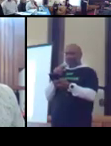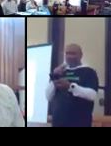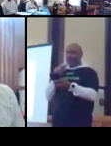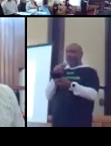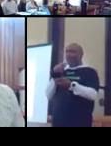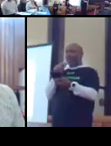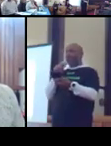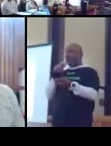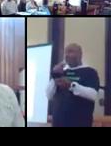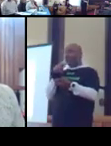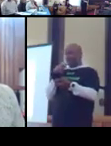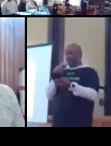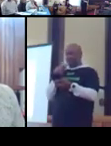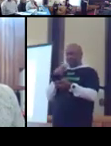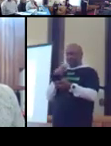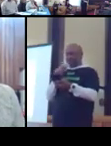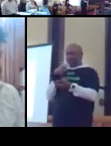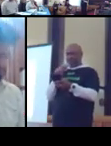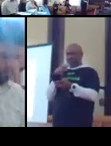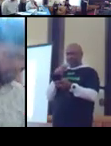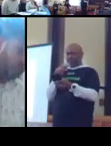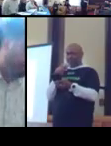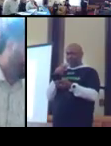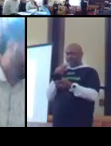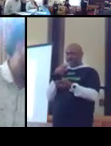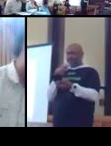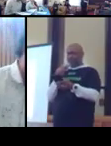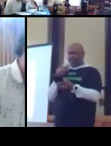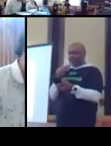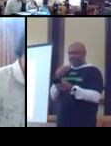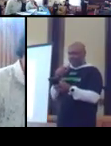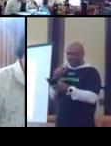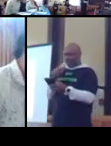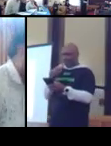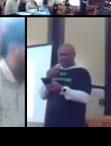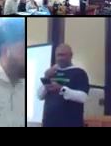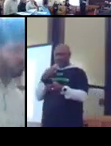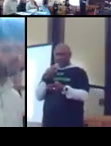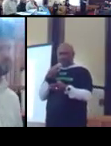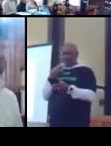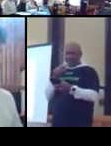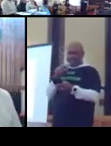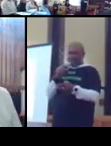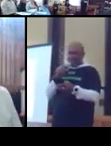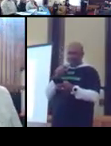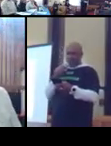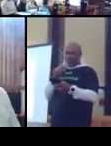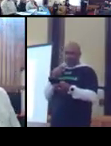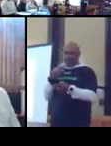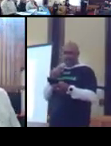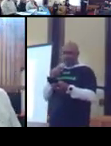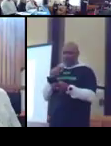the Greater Ville, moving as one unit. Let's be honest, economic development can